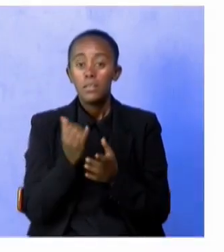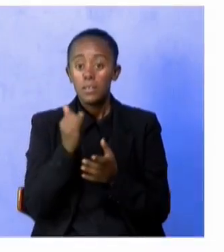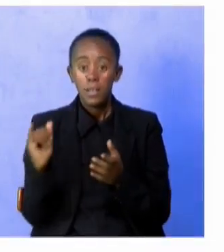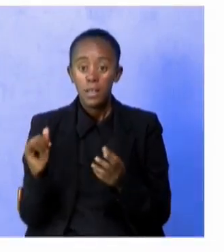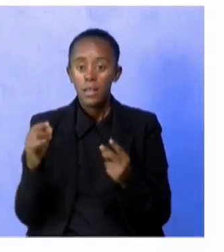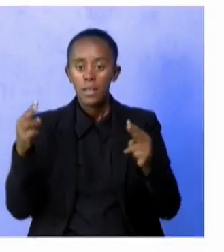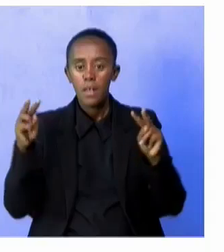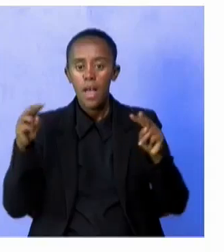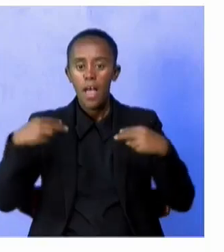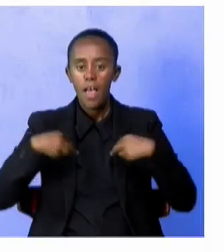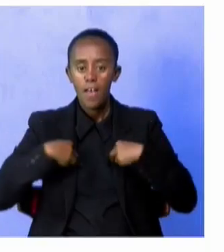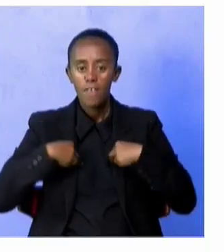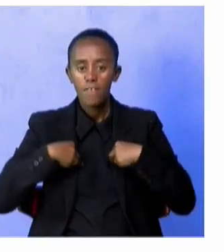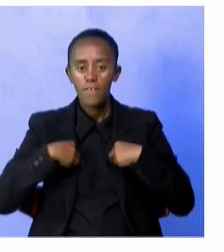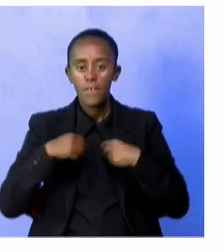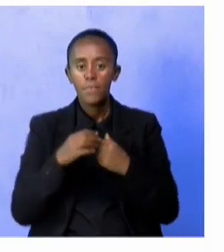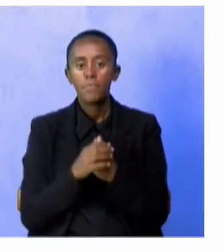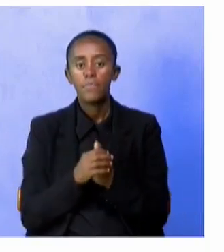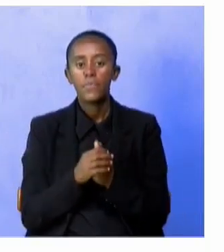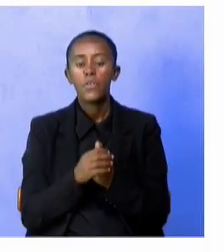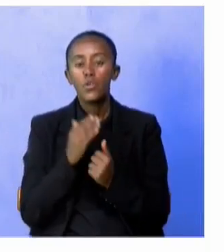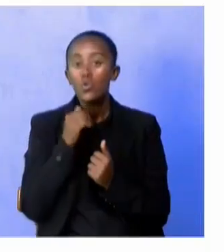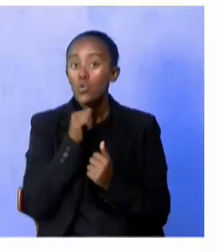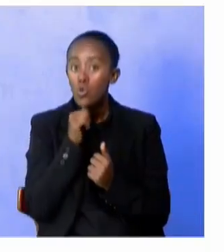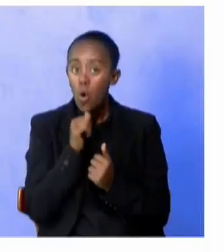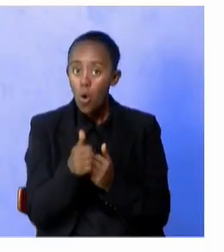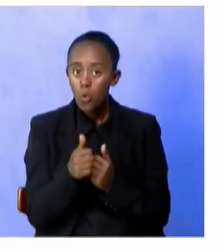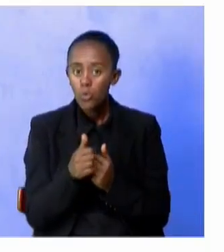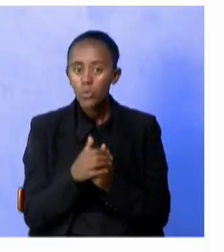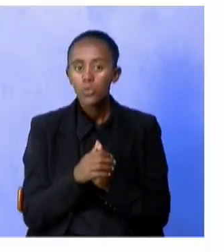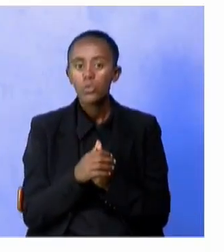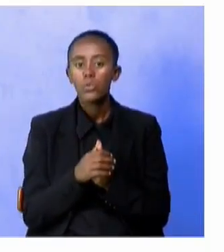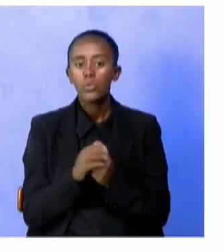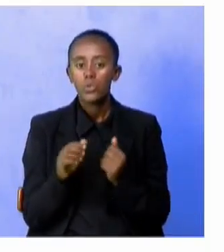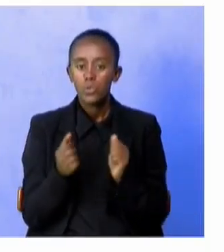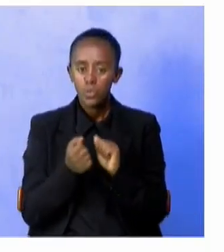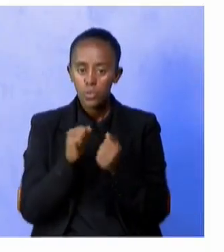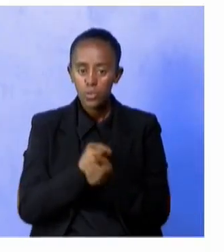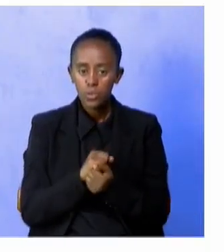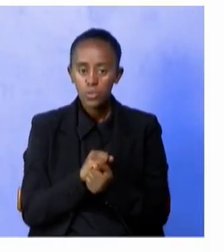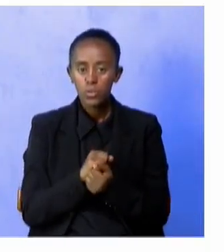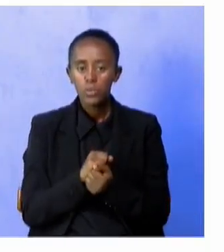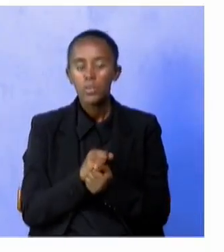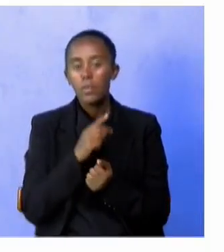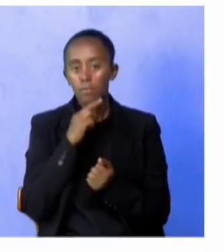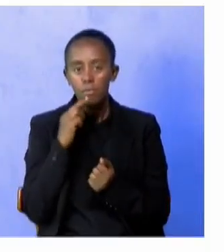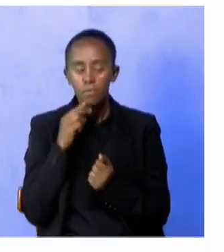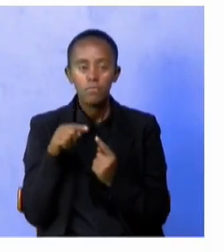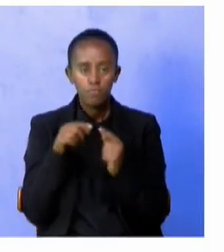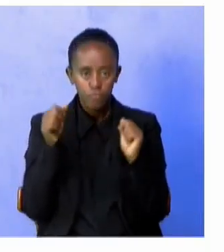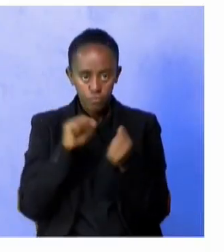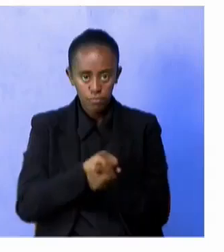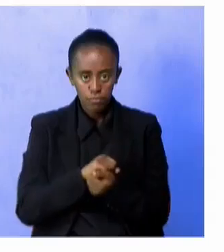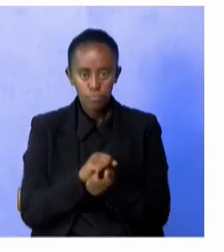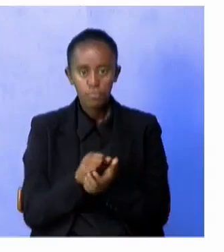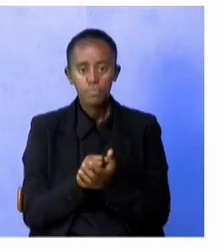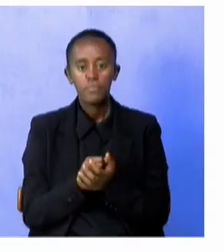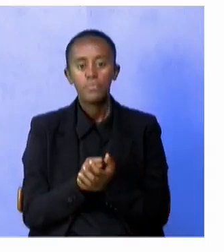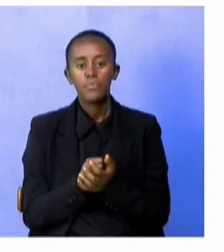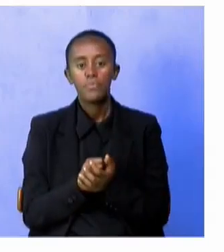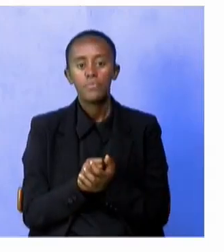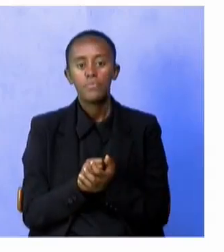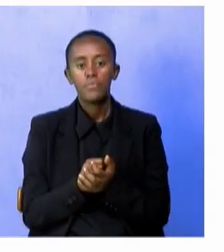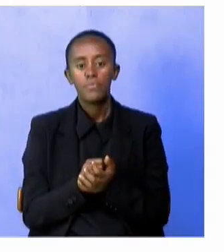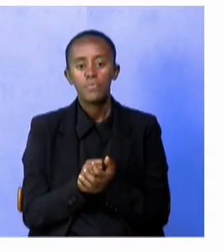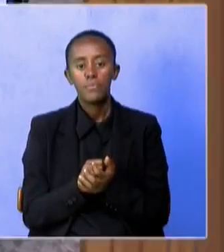not, and then we change our verb into its past participle form. They have